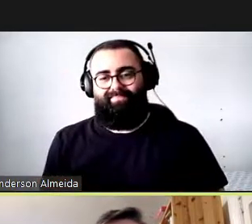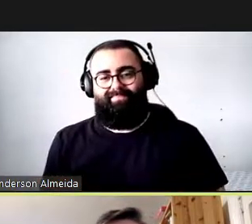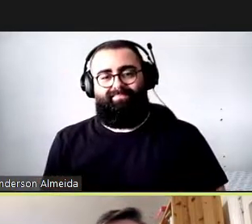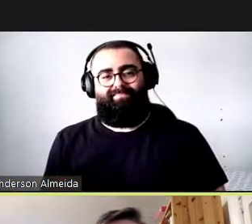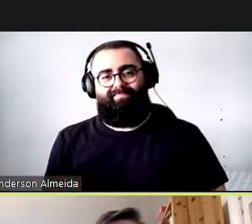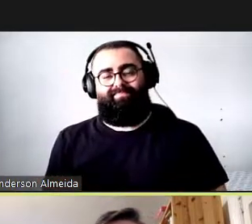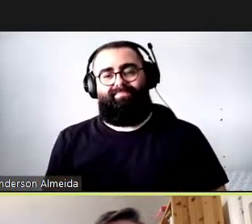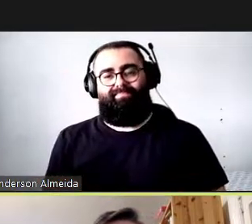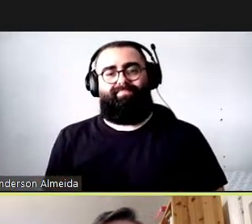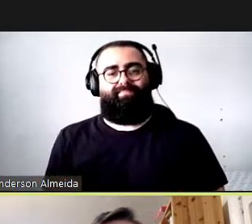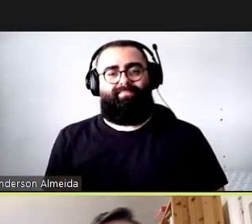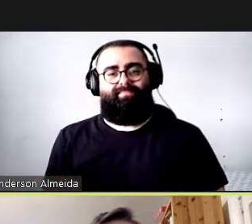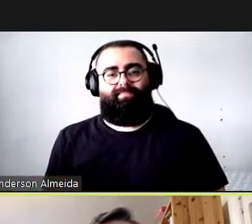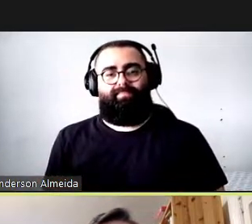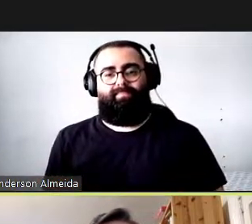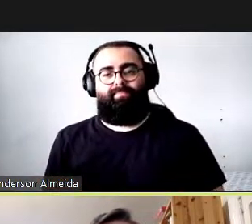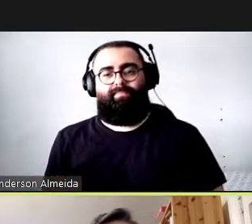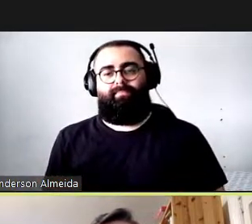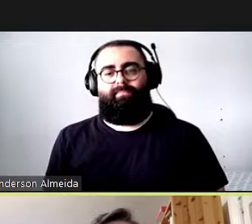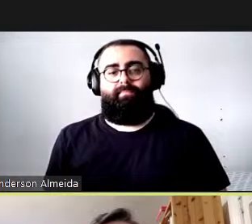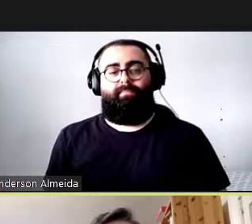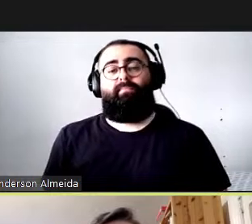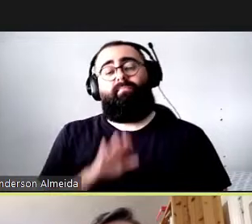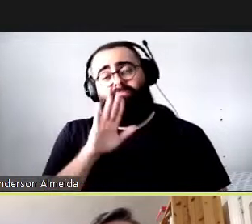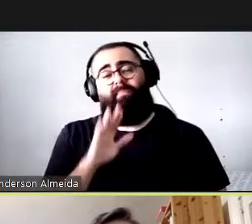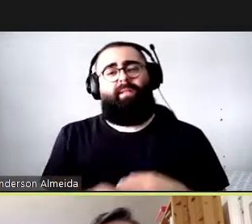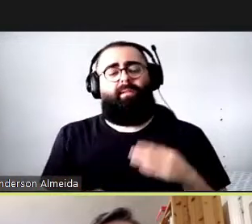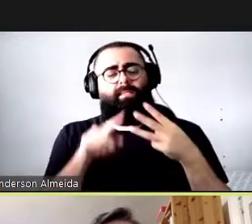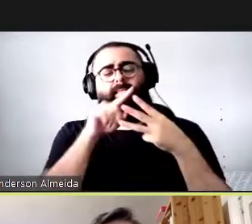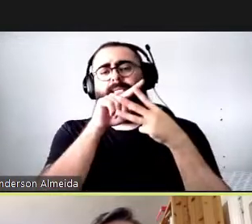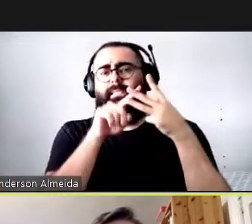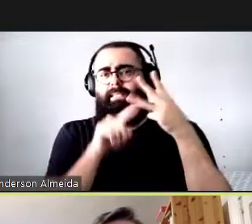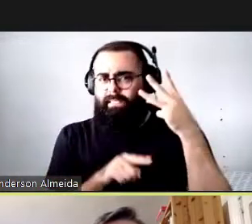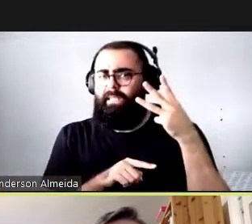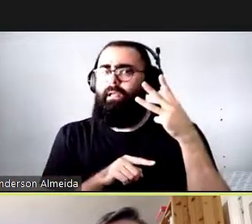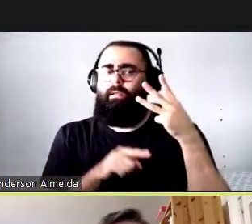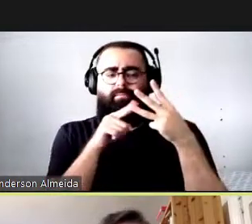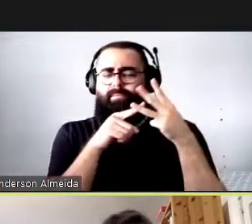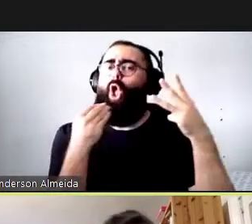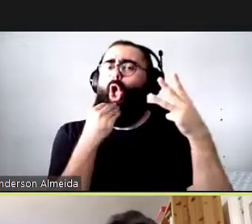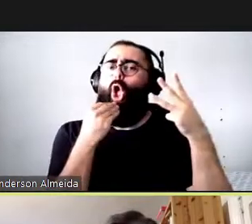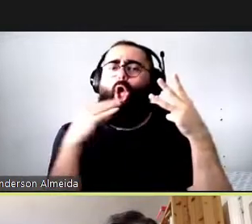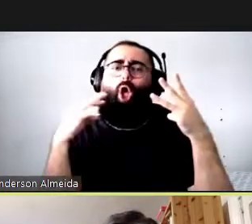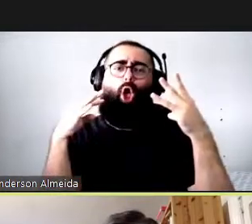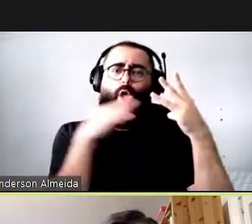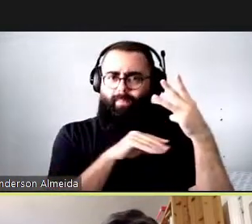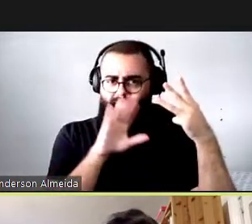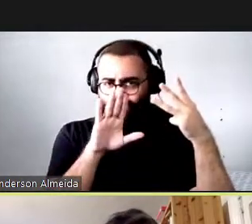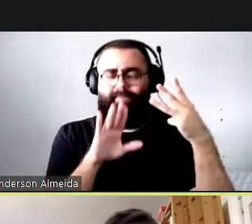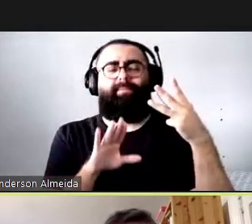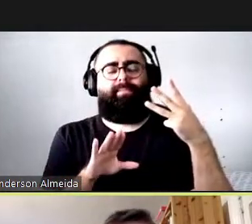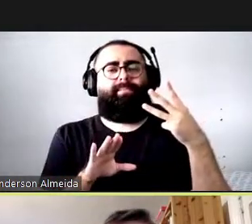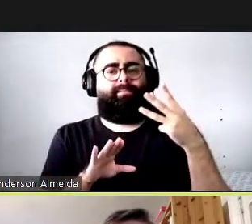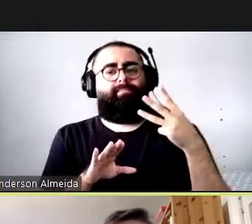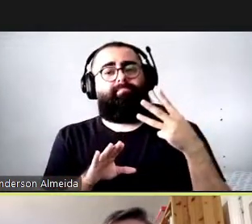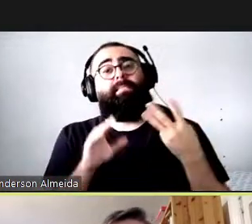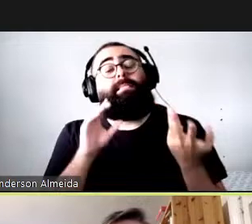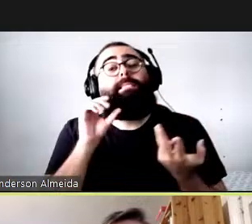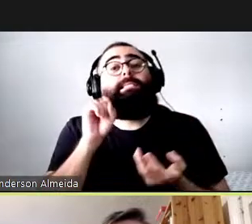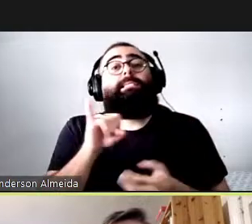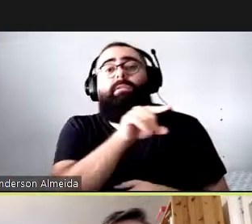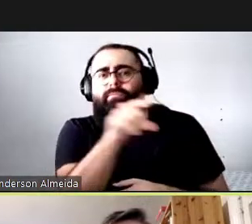This third difference is a bit less obvious than the others. If you aren't familiar with the deaf community and if you